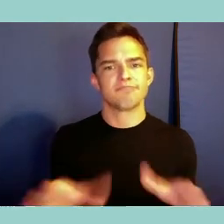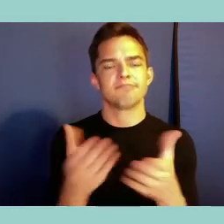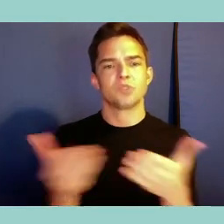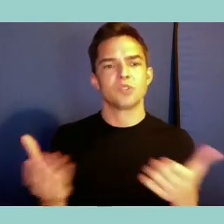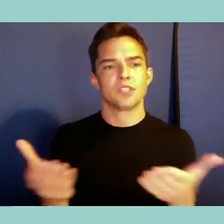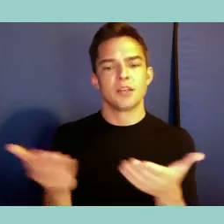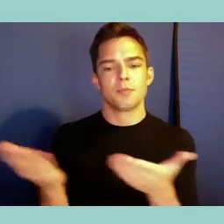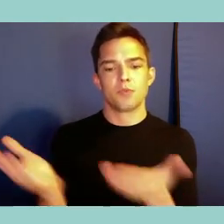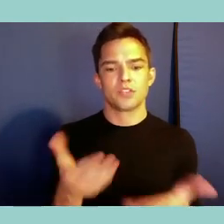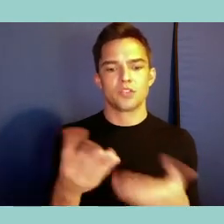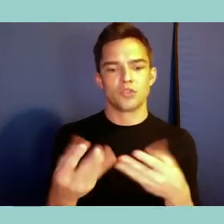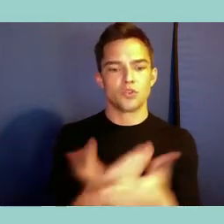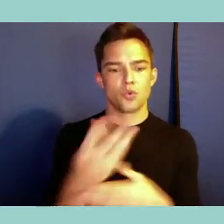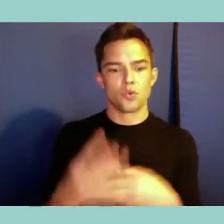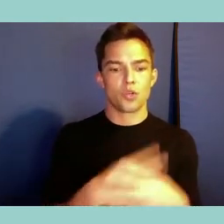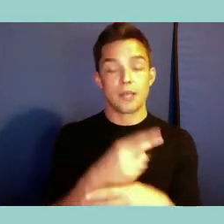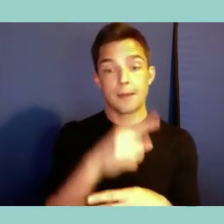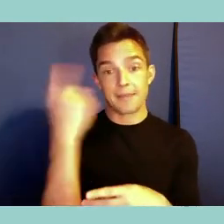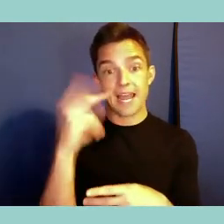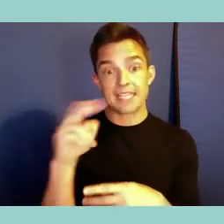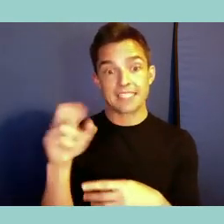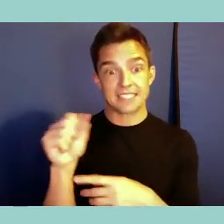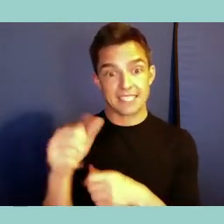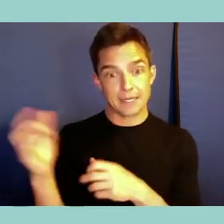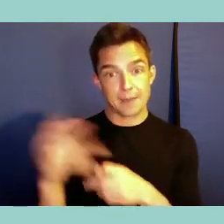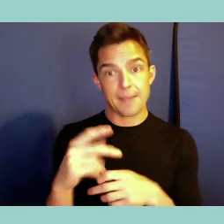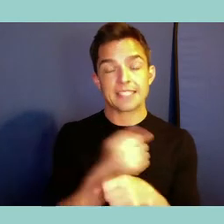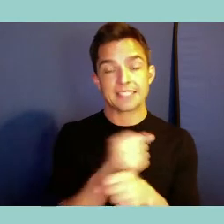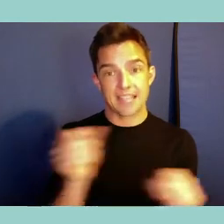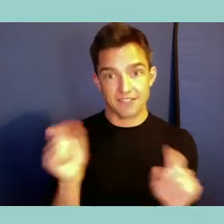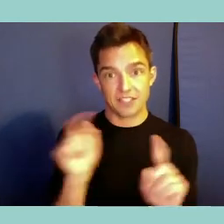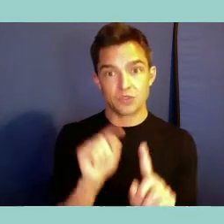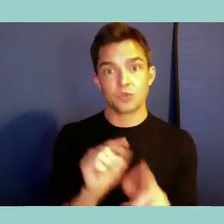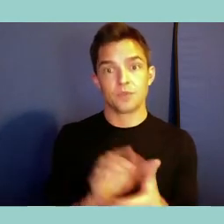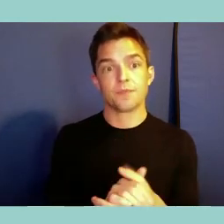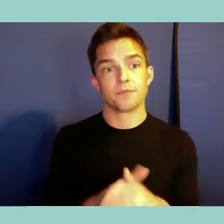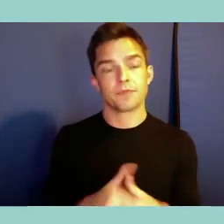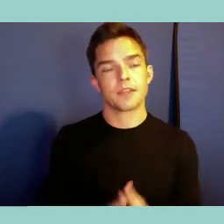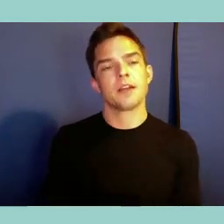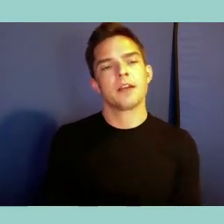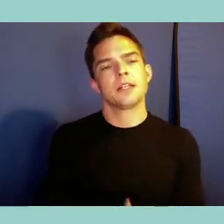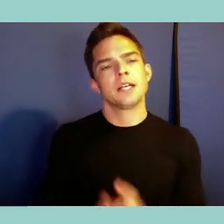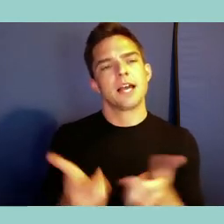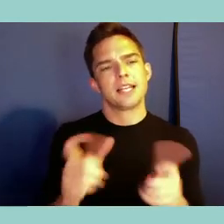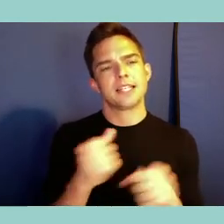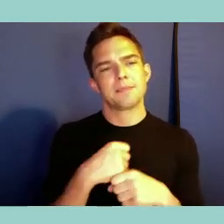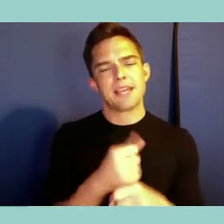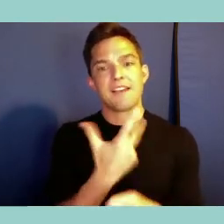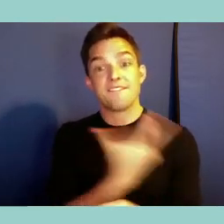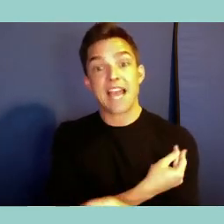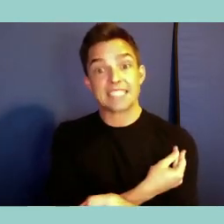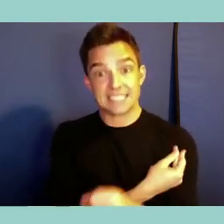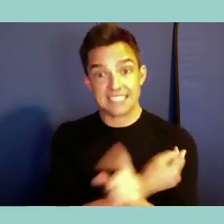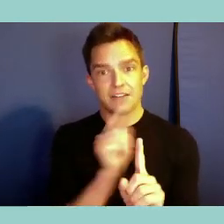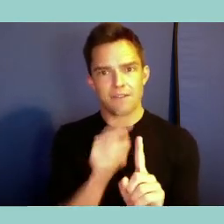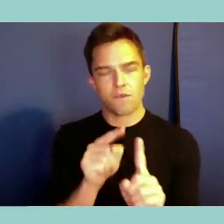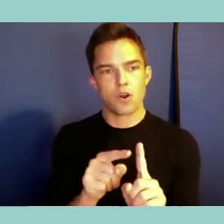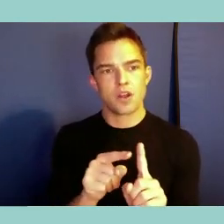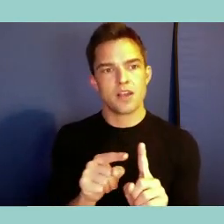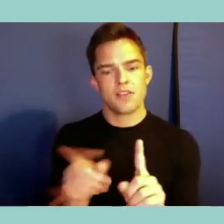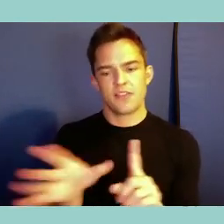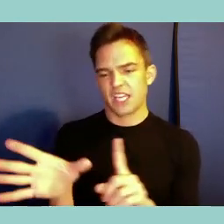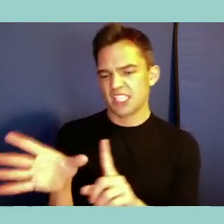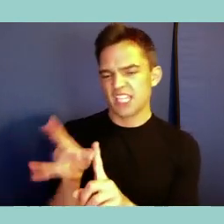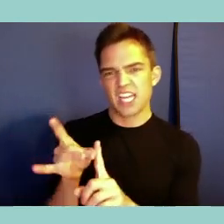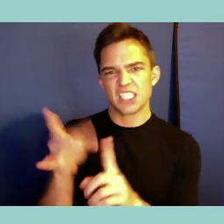world that blackness can return safely to. Let us create a vaccine for the contagion of